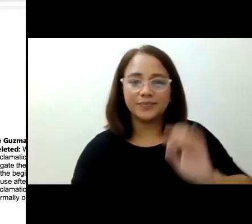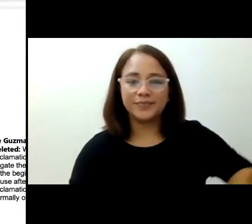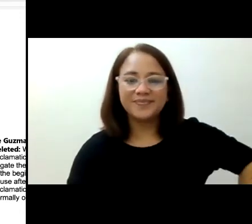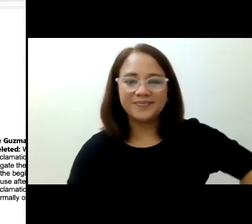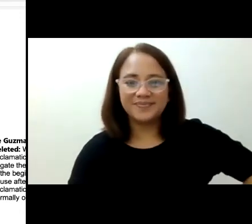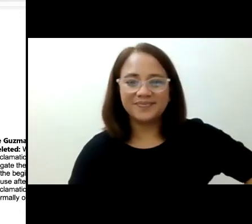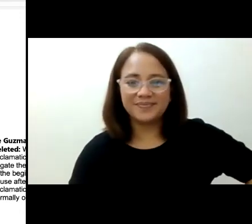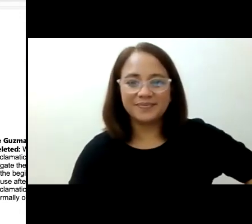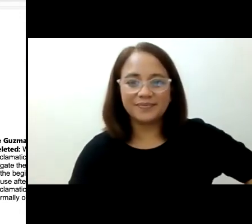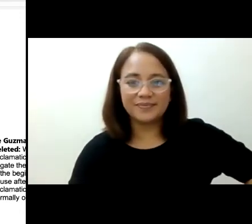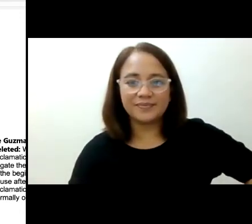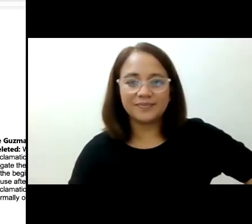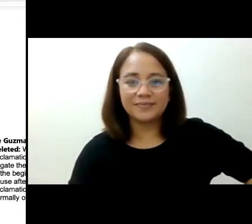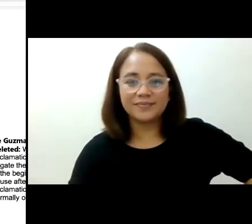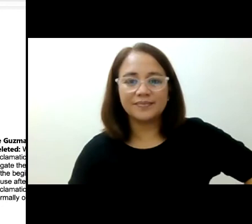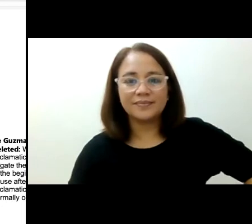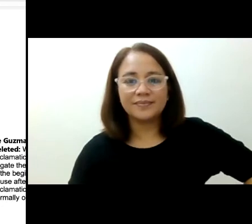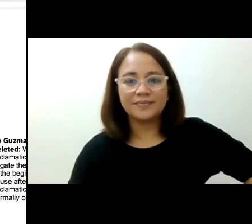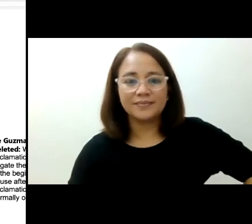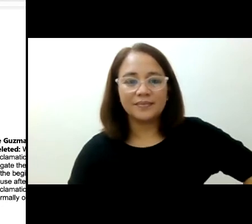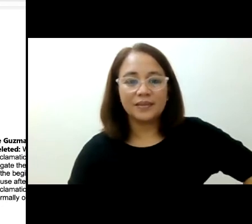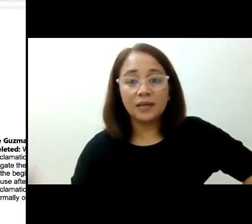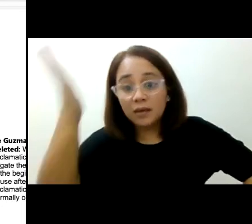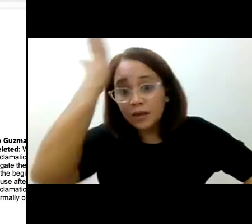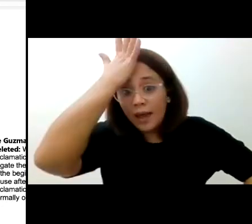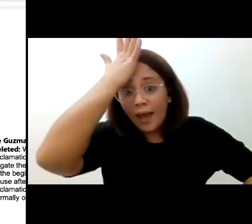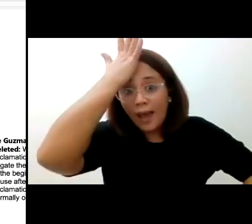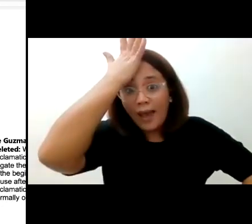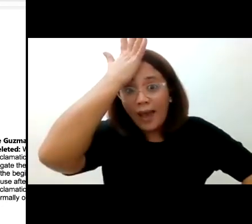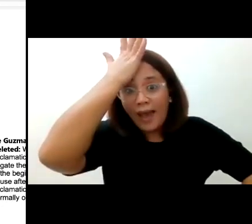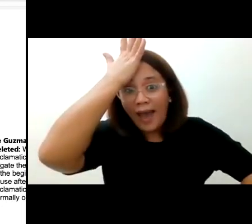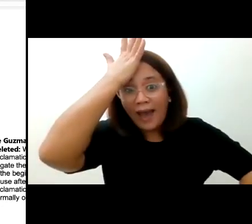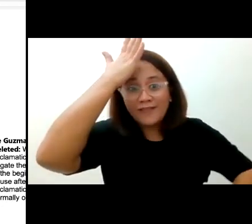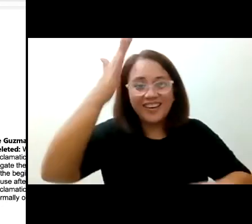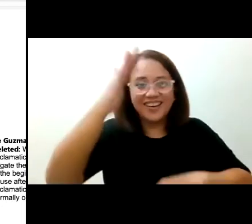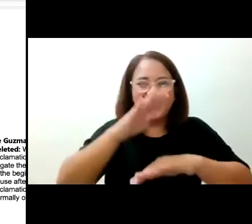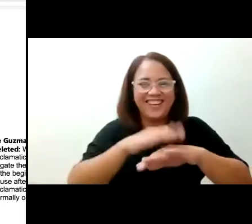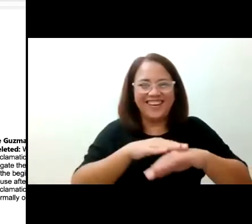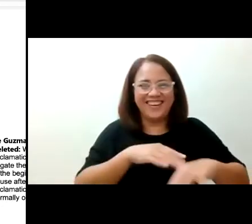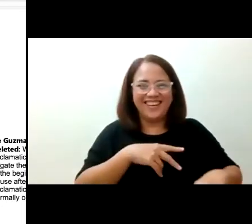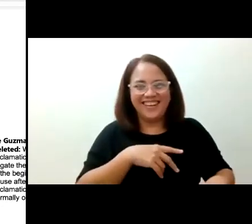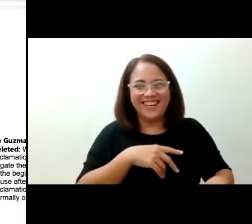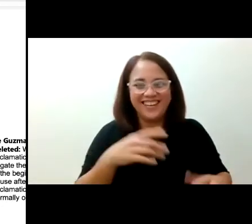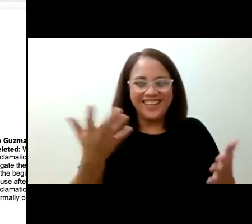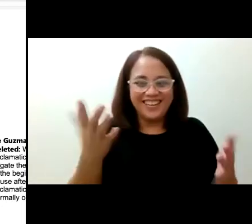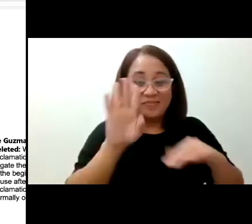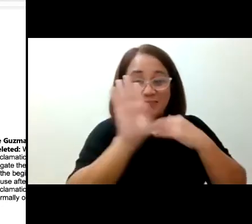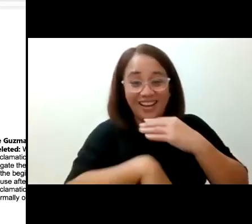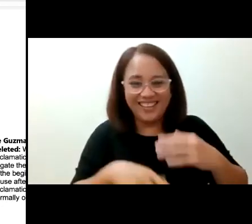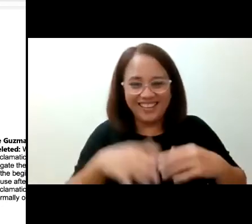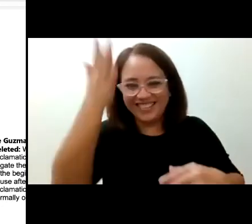I can, has Peebs gotten back from his call of nature? Just teasing.